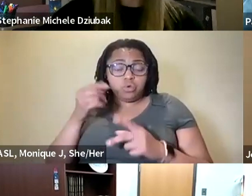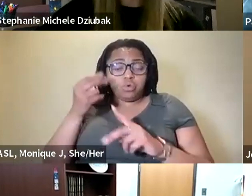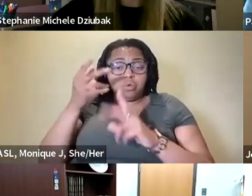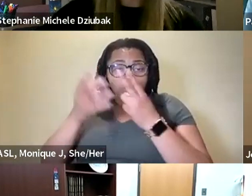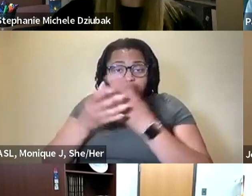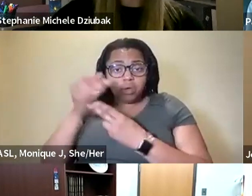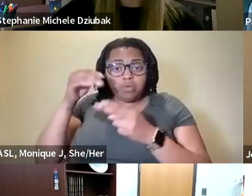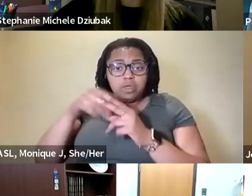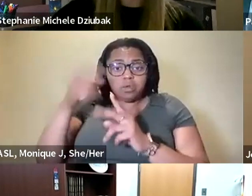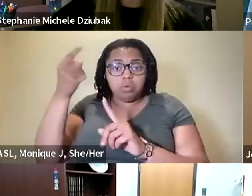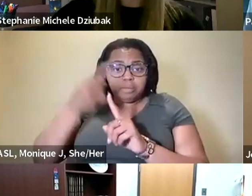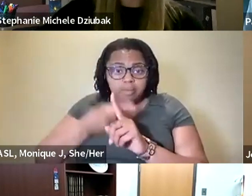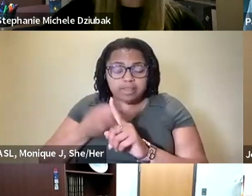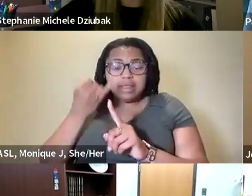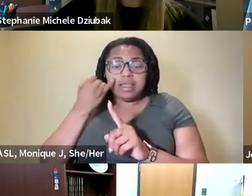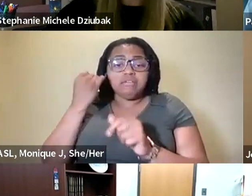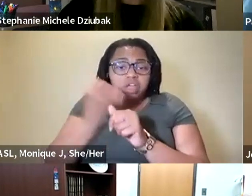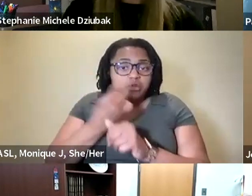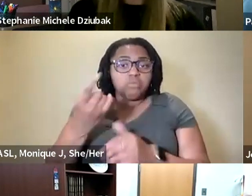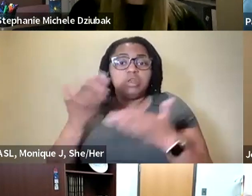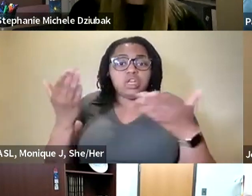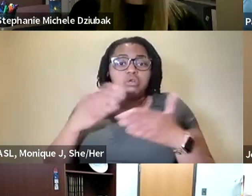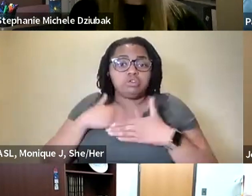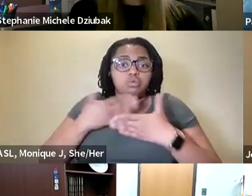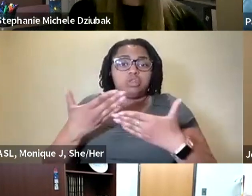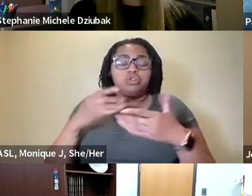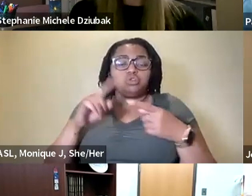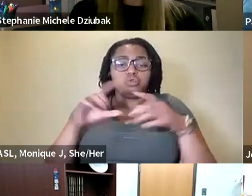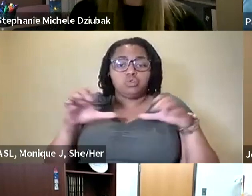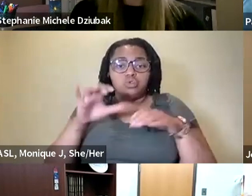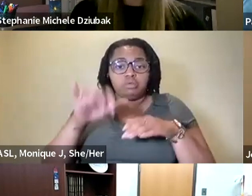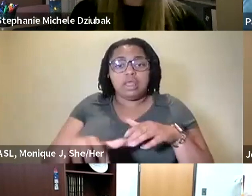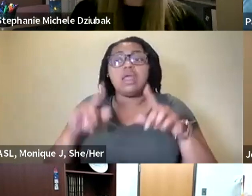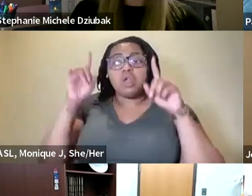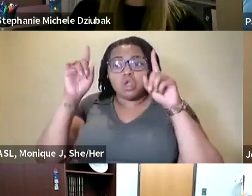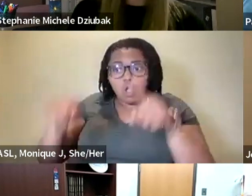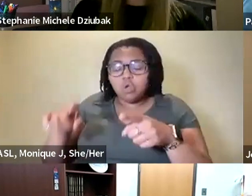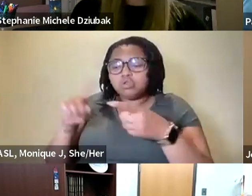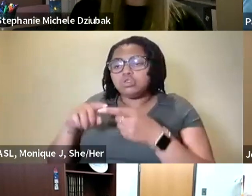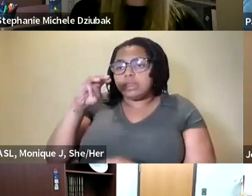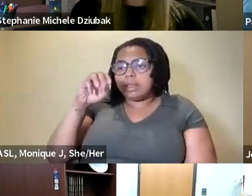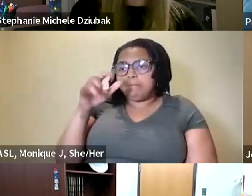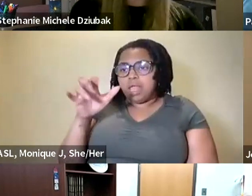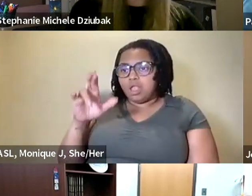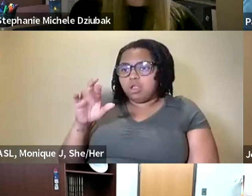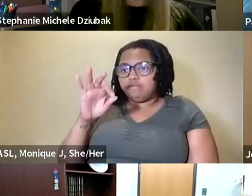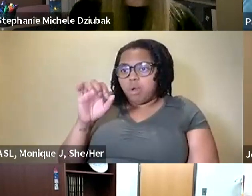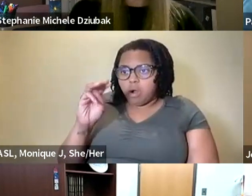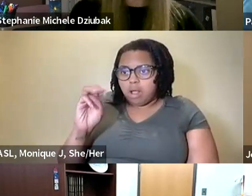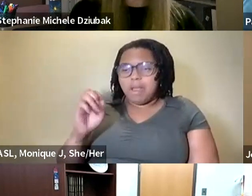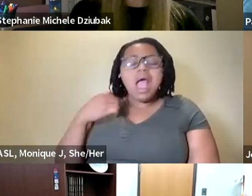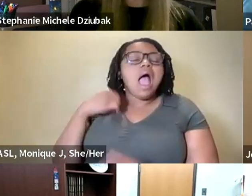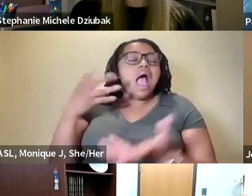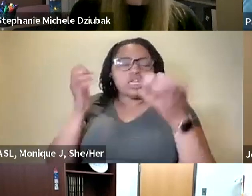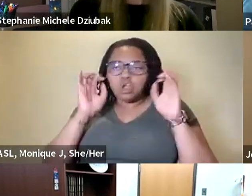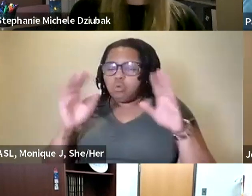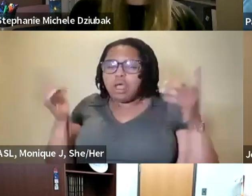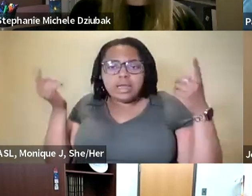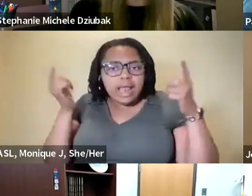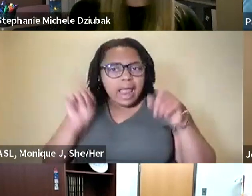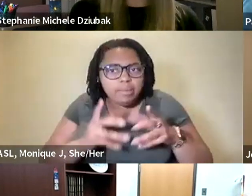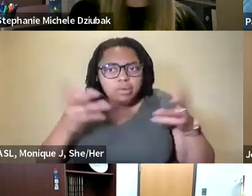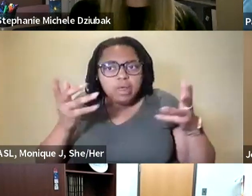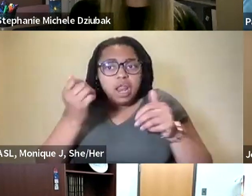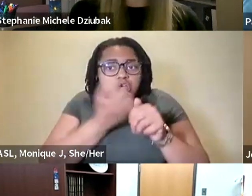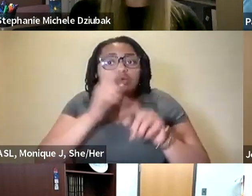everybody here is actually willing to do that and attend the mayoral forum, what I don't want to have happen is everybody attend the